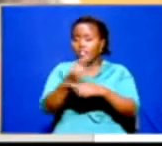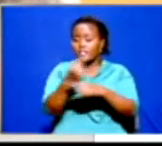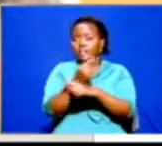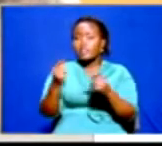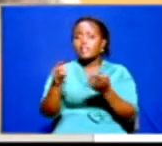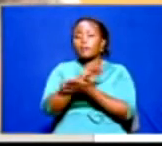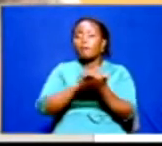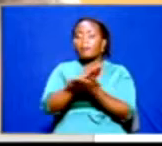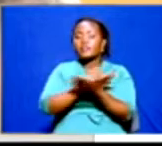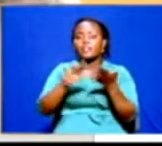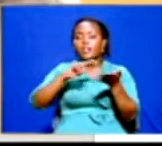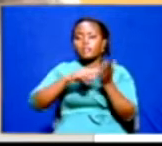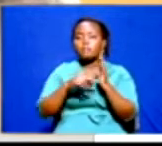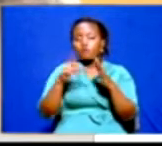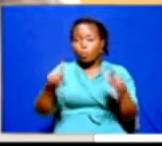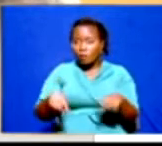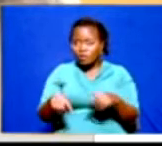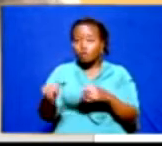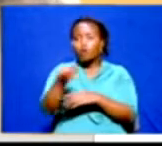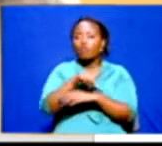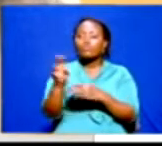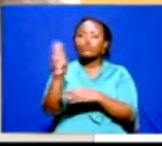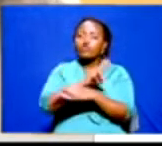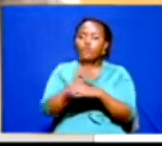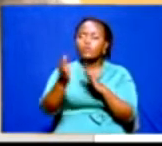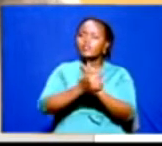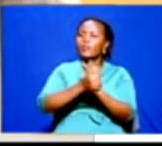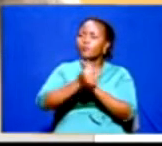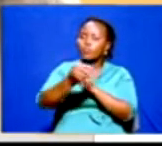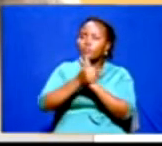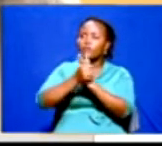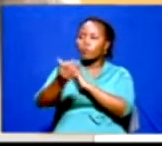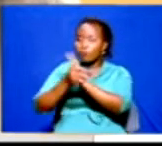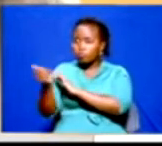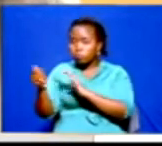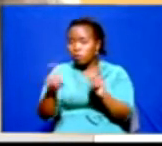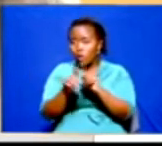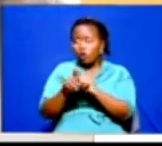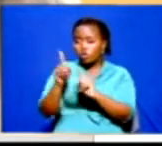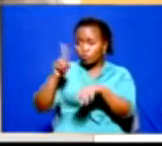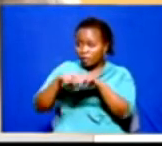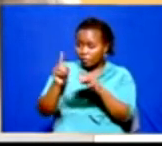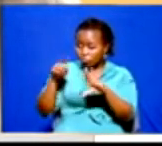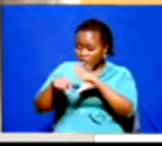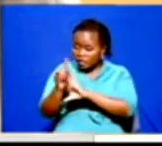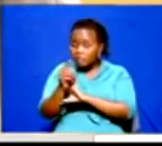now we bring in the skills that are required. And being in a medical training, you must ensure that